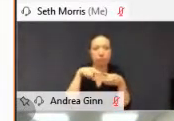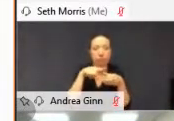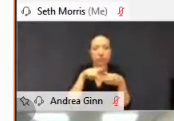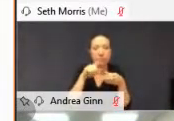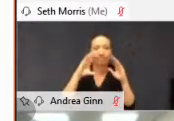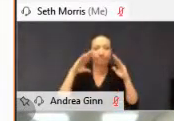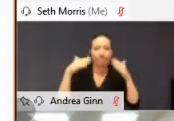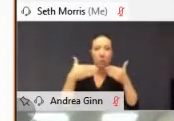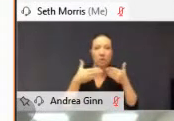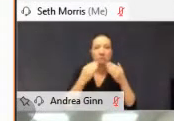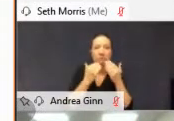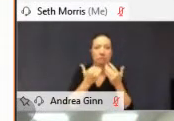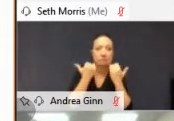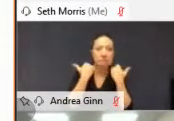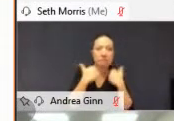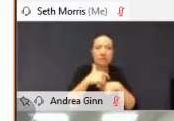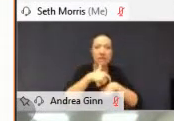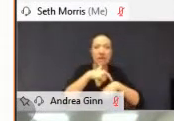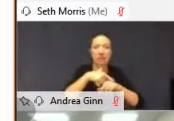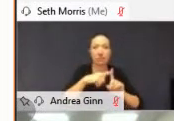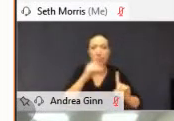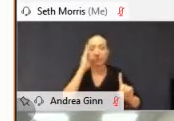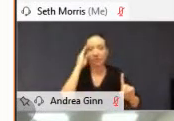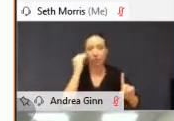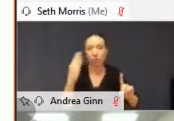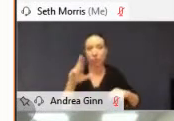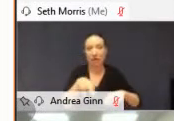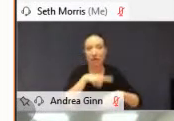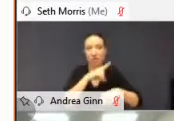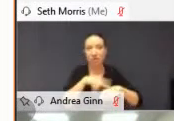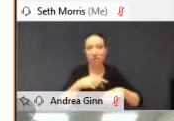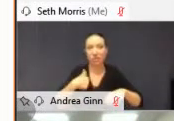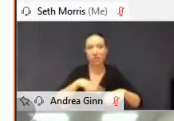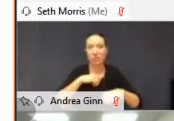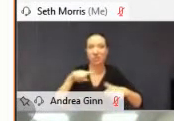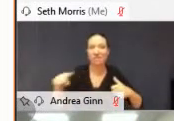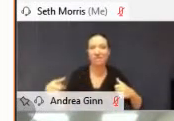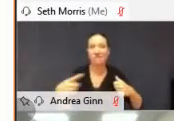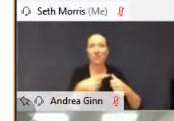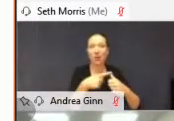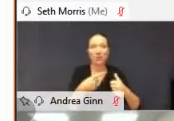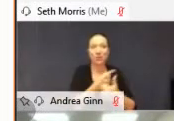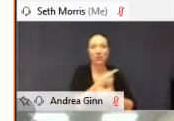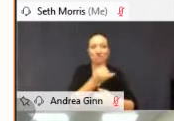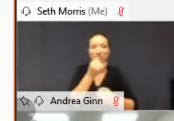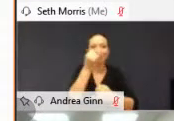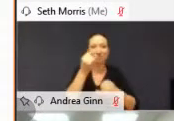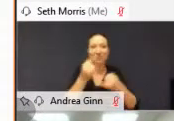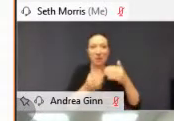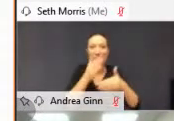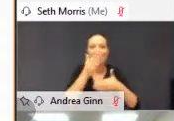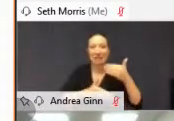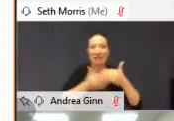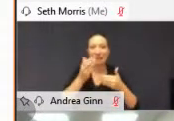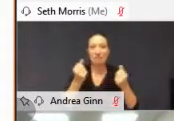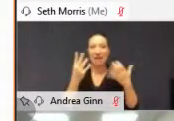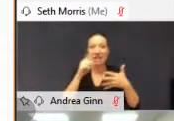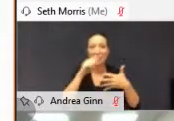know we were first across the finish line nationally on a number of these. It's just amazing, amazing work.